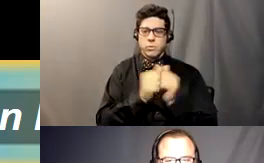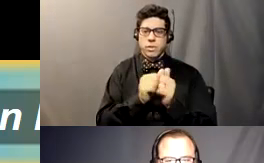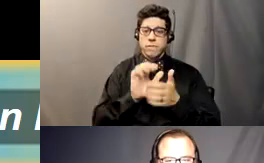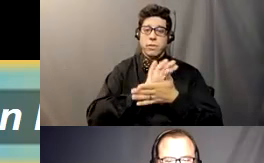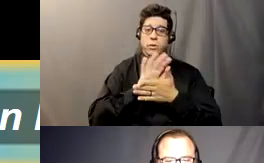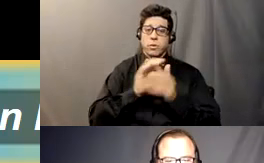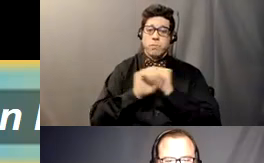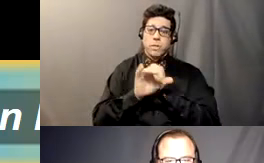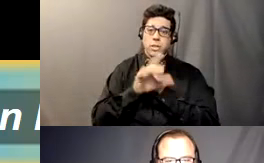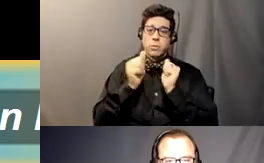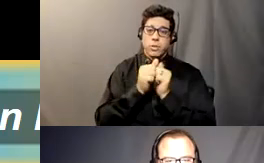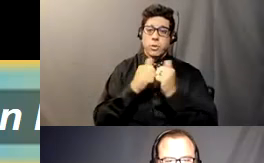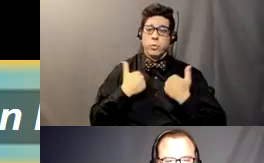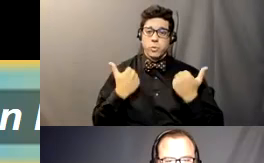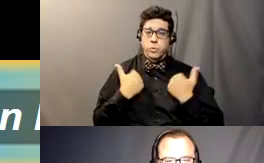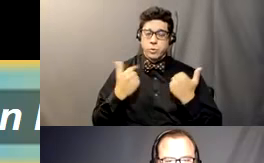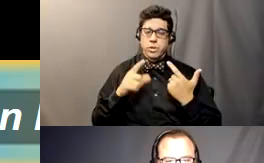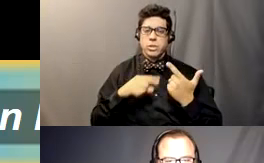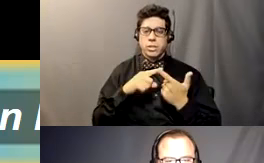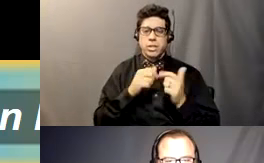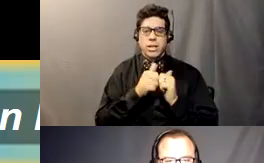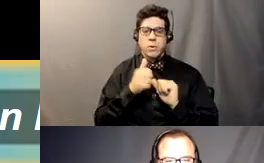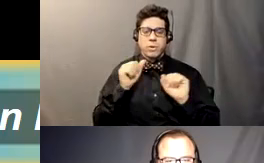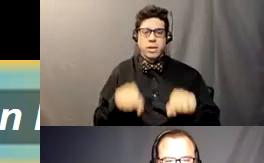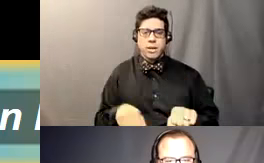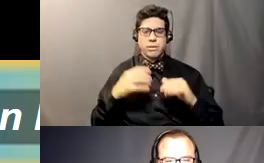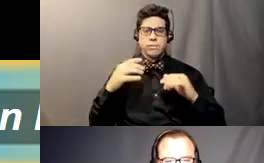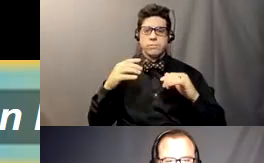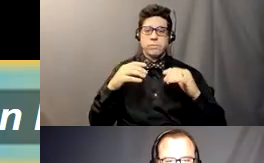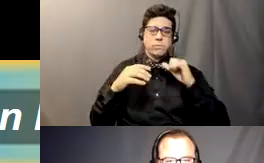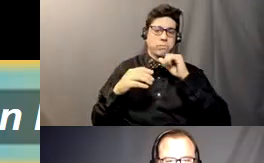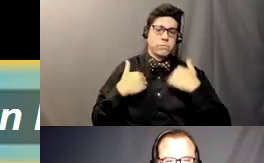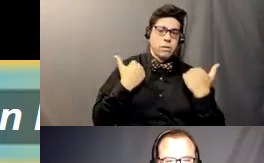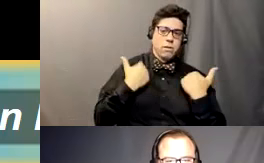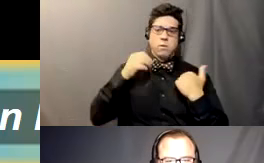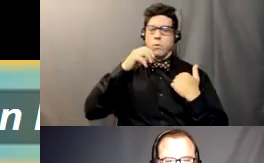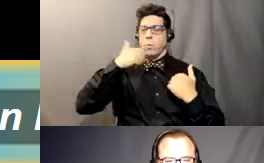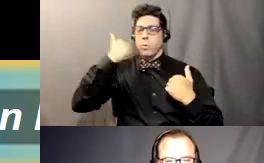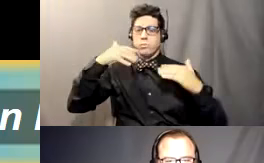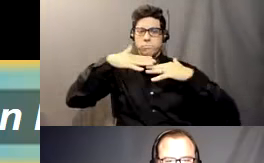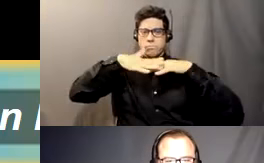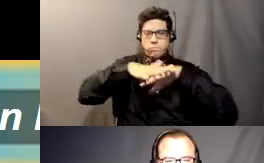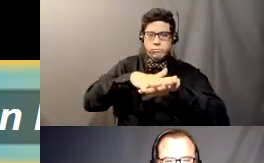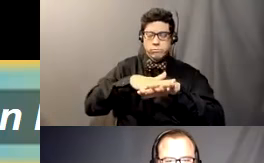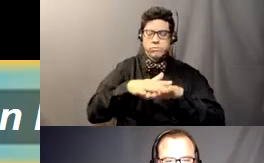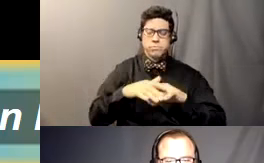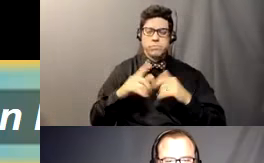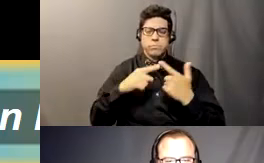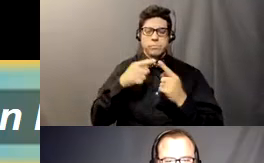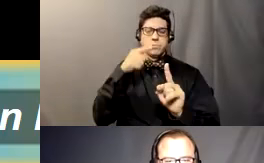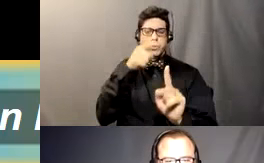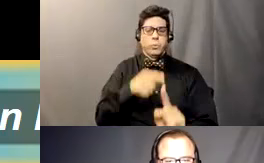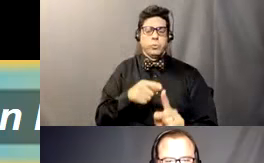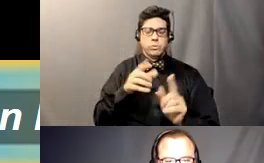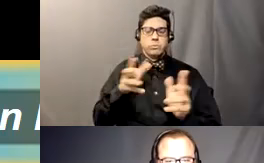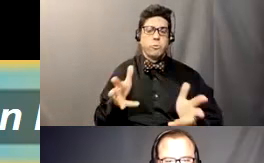youth, and see how we can integrate the youth and the seniors more, and identify goals and activities related specifically to